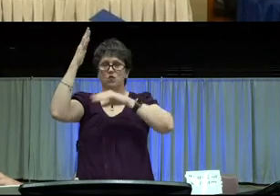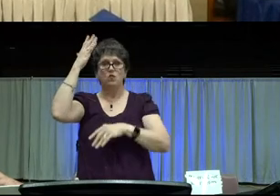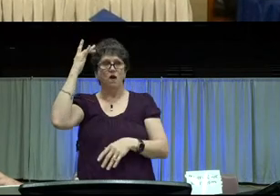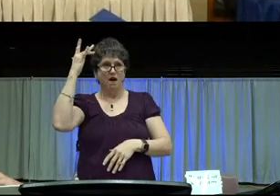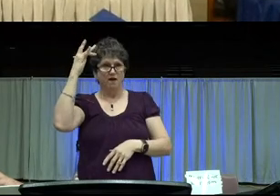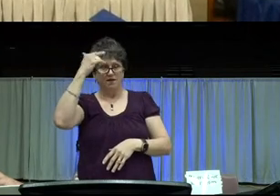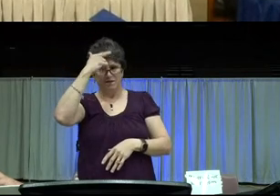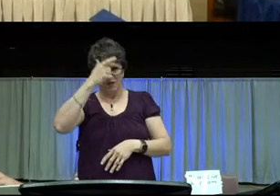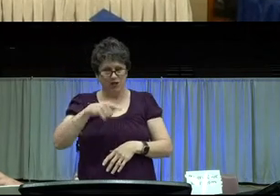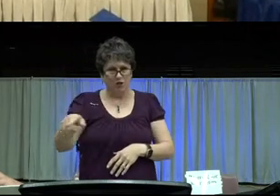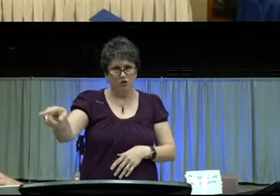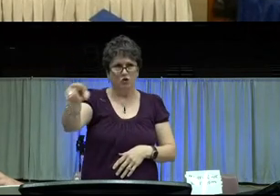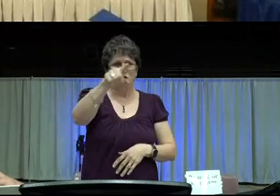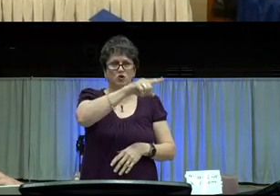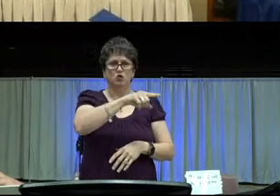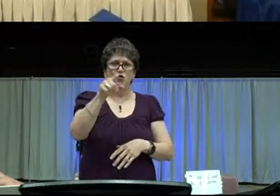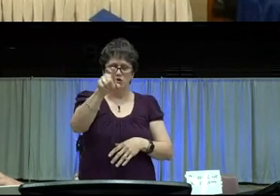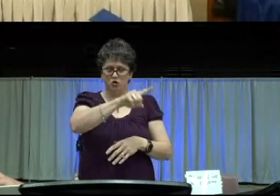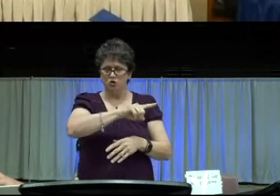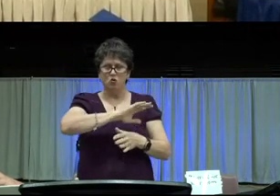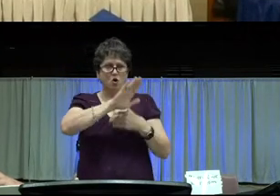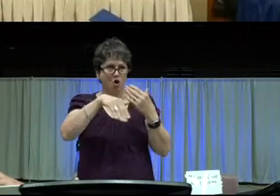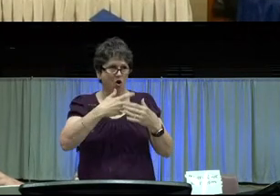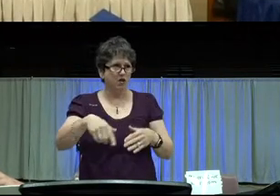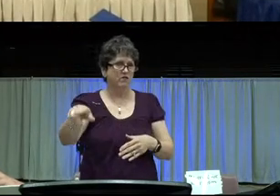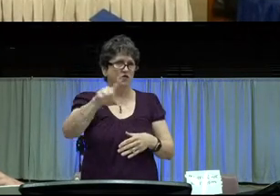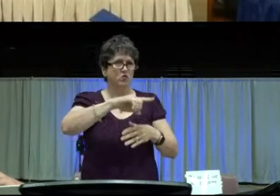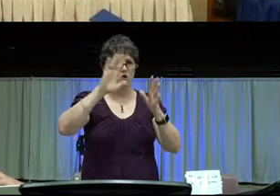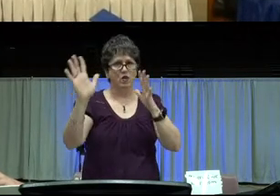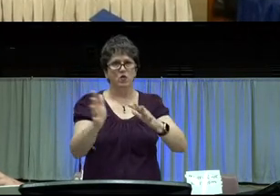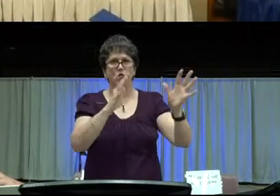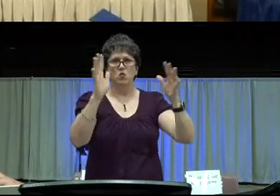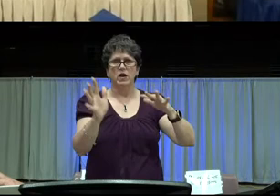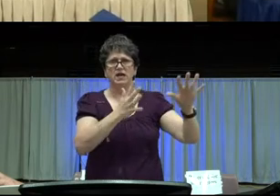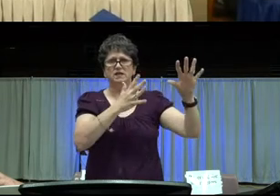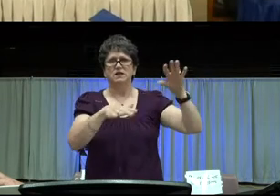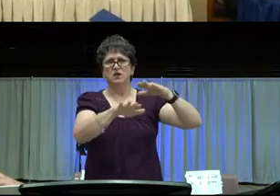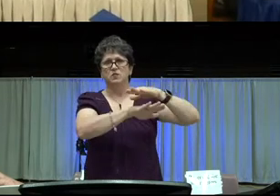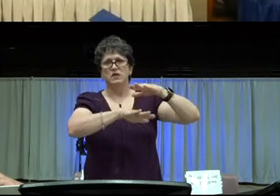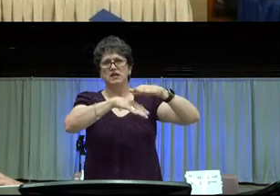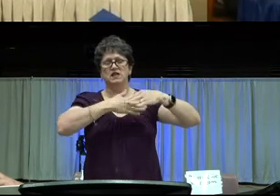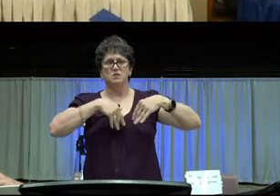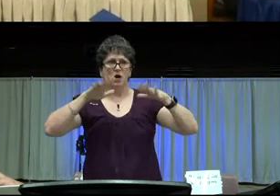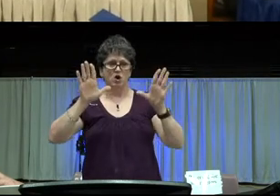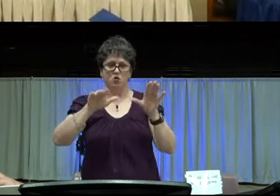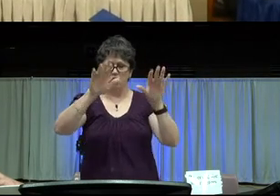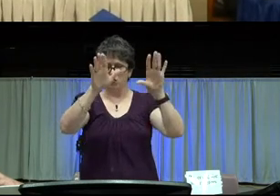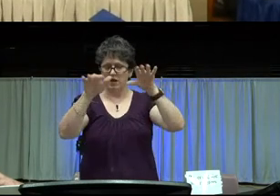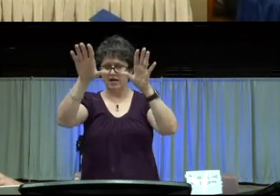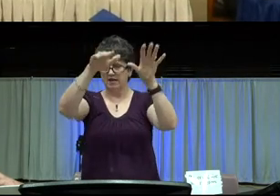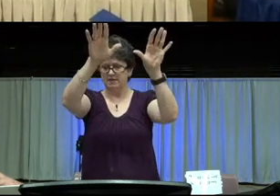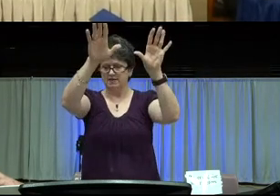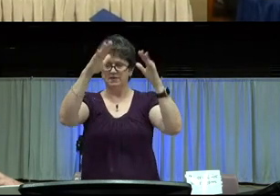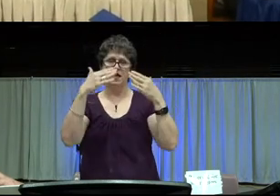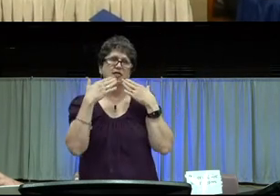For you, you, all of you, are the wind beneath my wings.